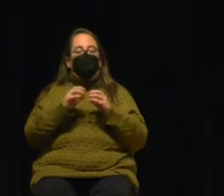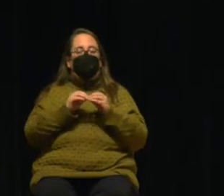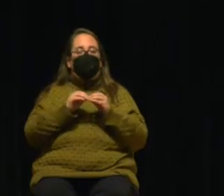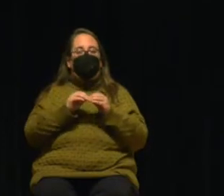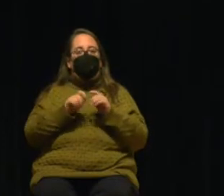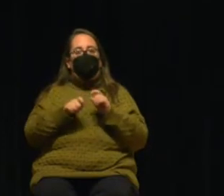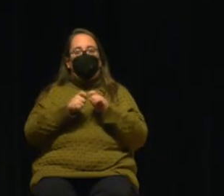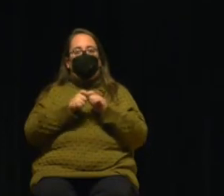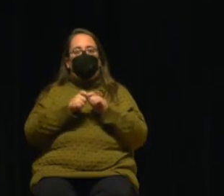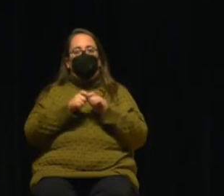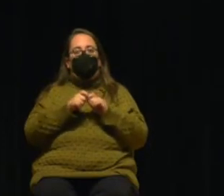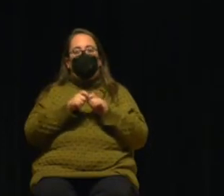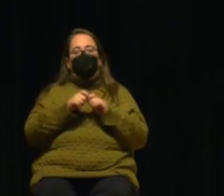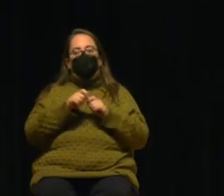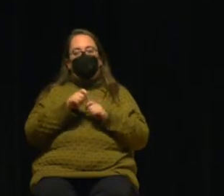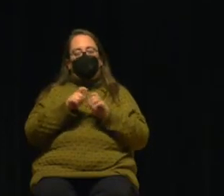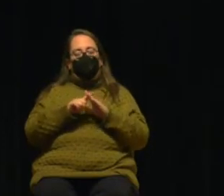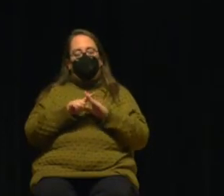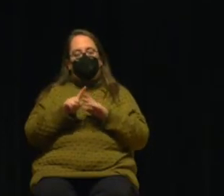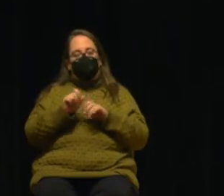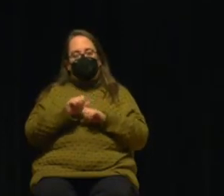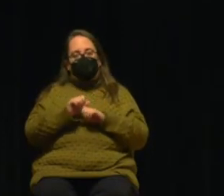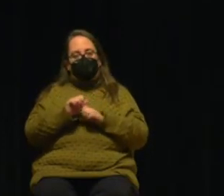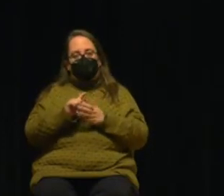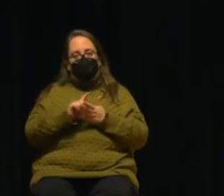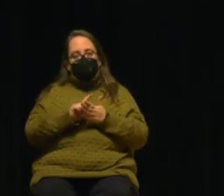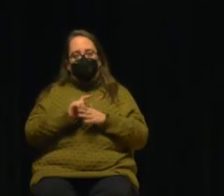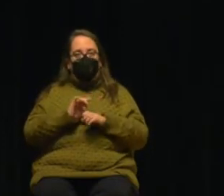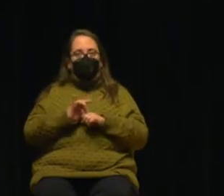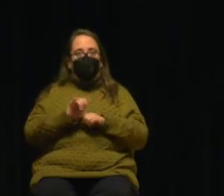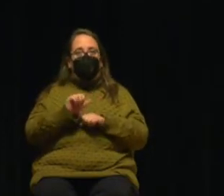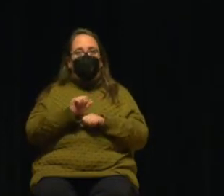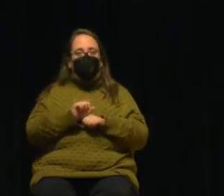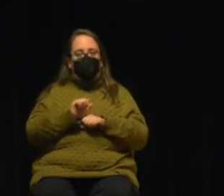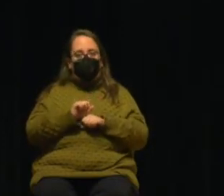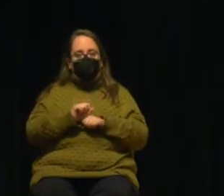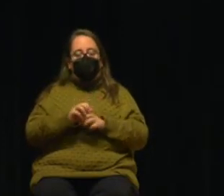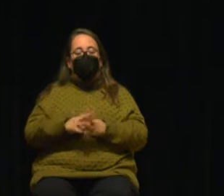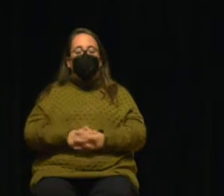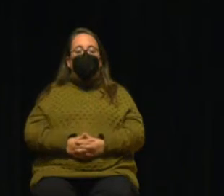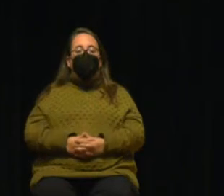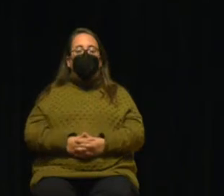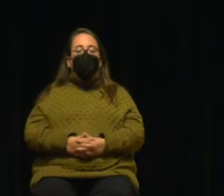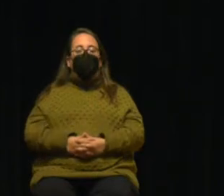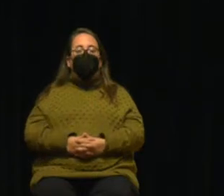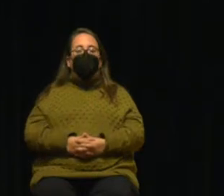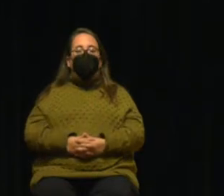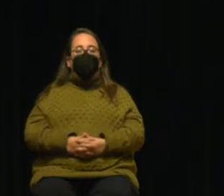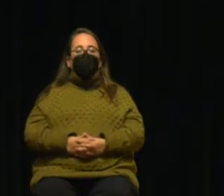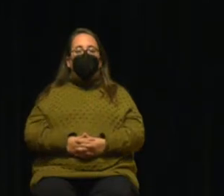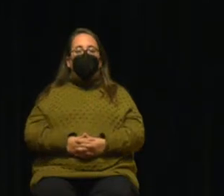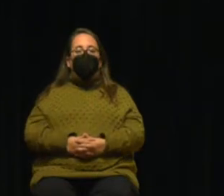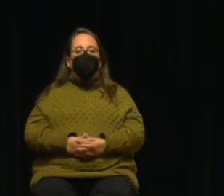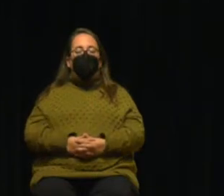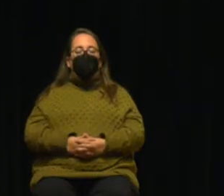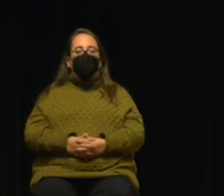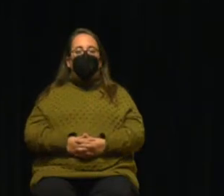fugitive slave law. So this is early in his work as a vigilance committee leader. He also is